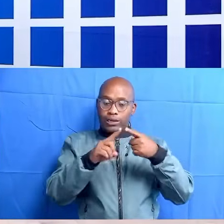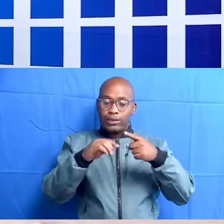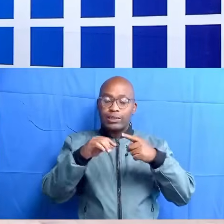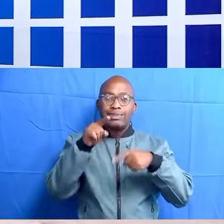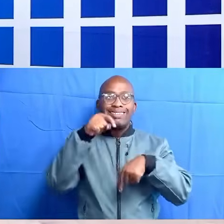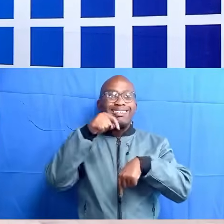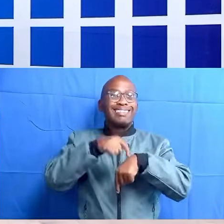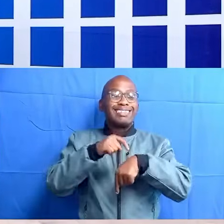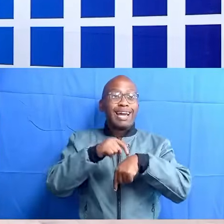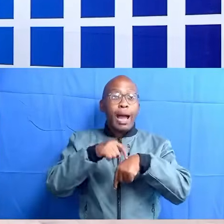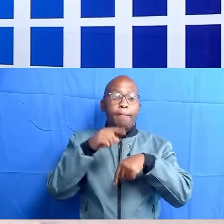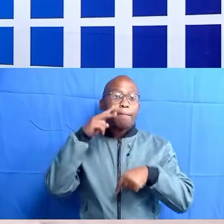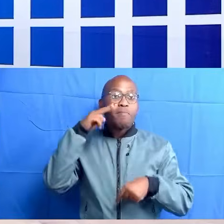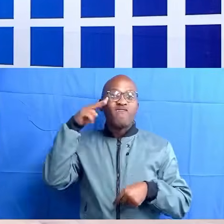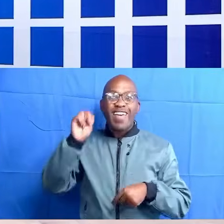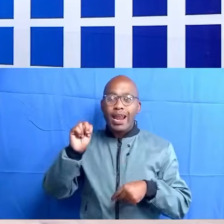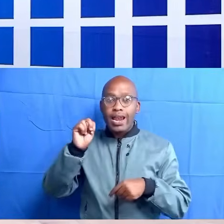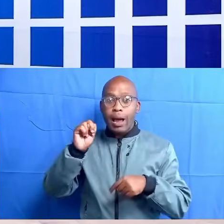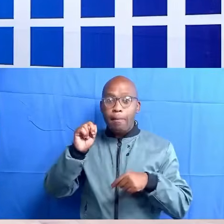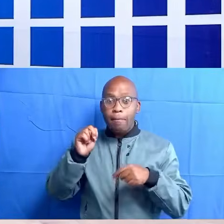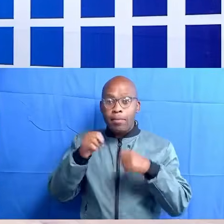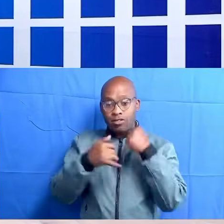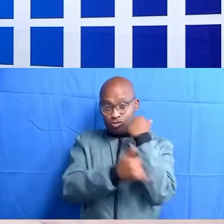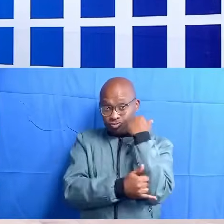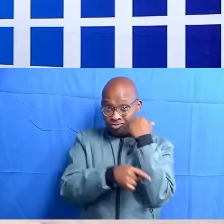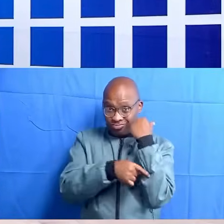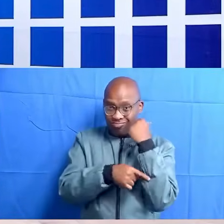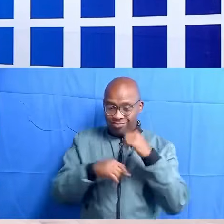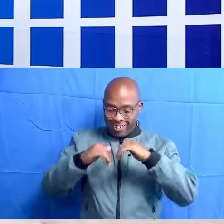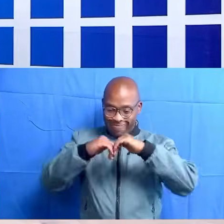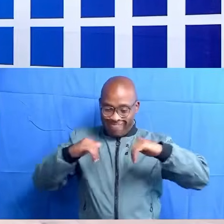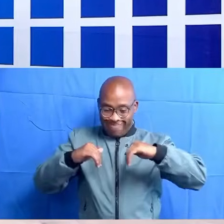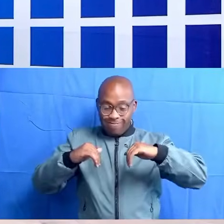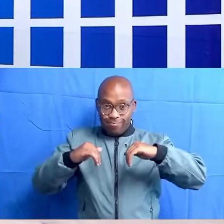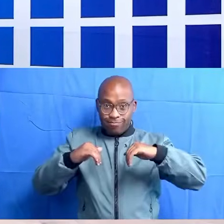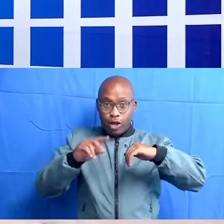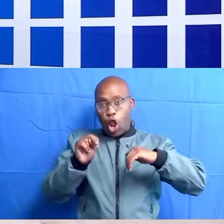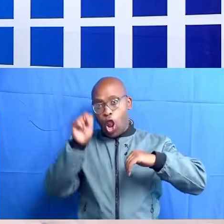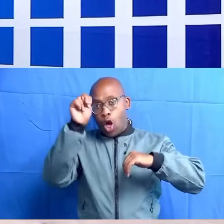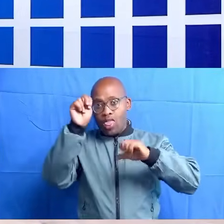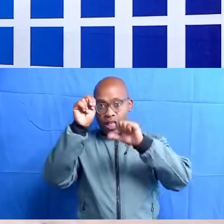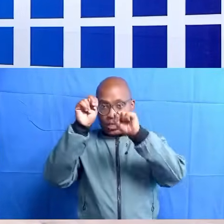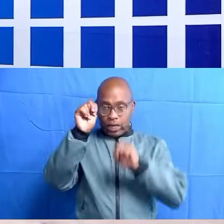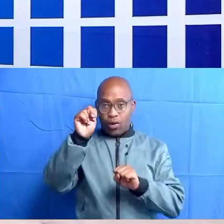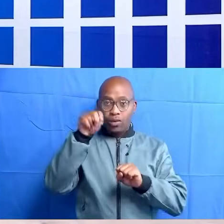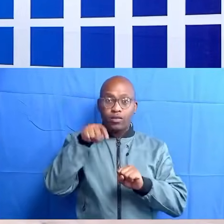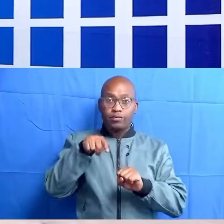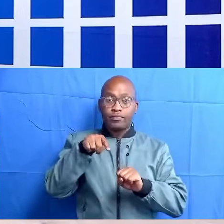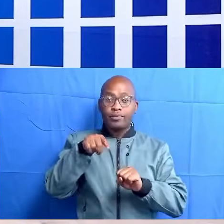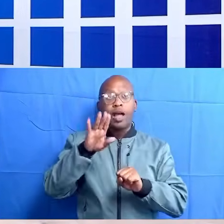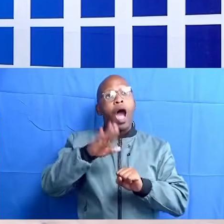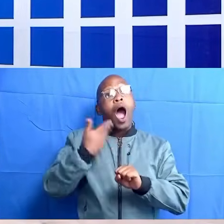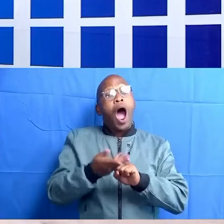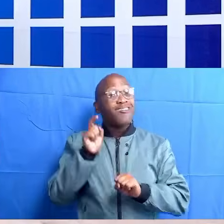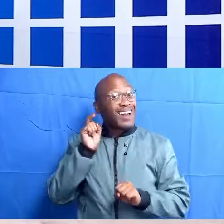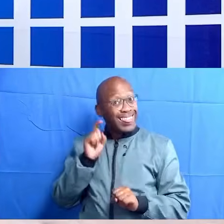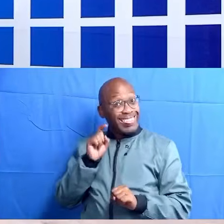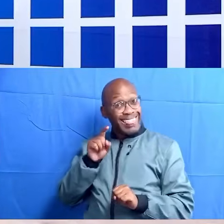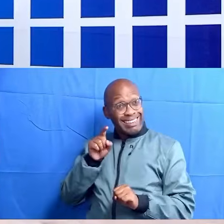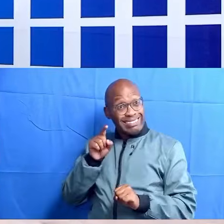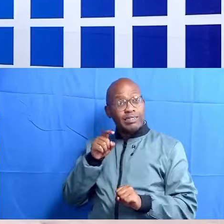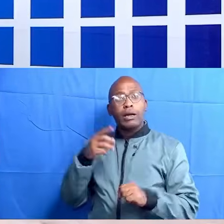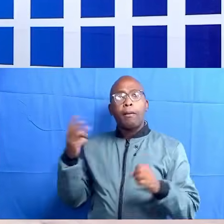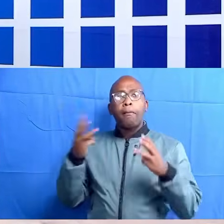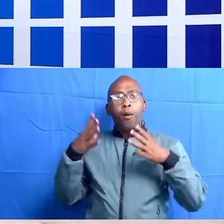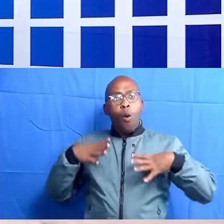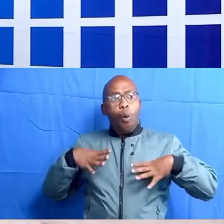point. And after the division, there was a demand for the national coalition. Now, the question